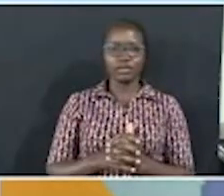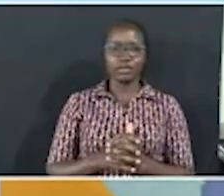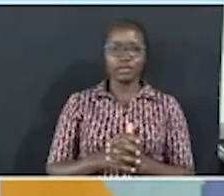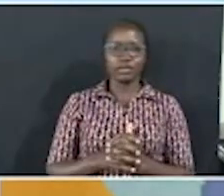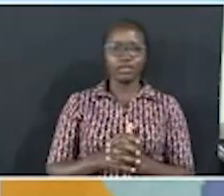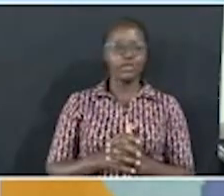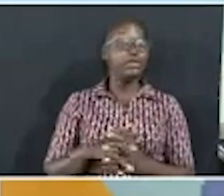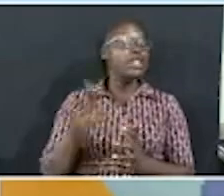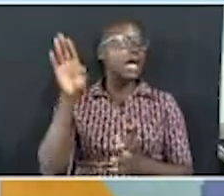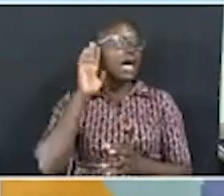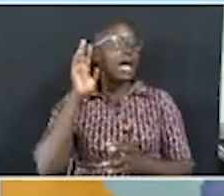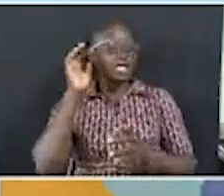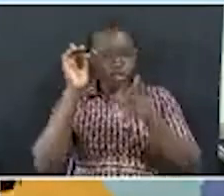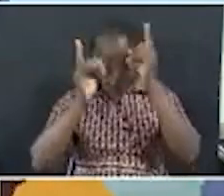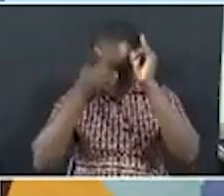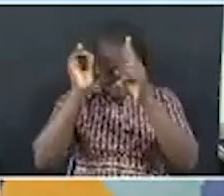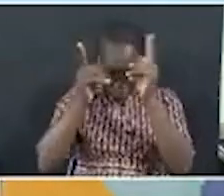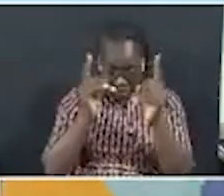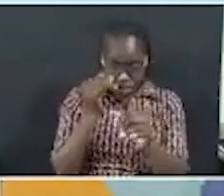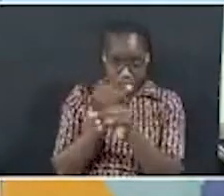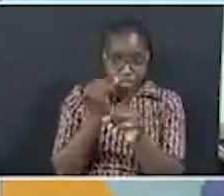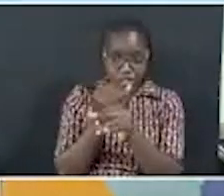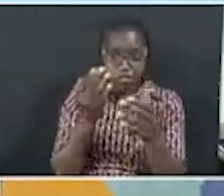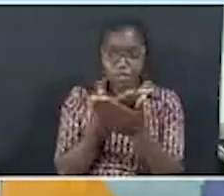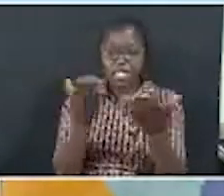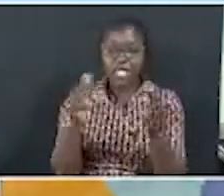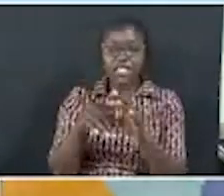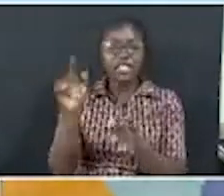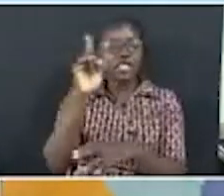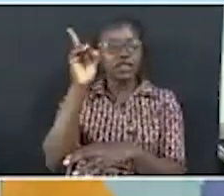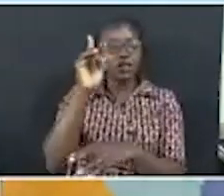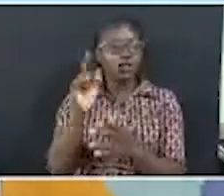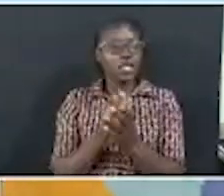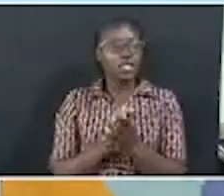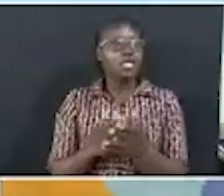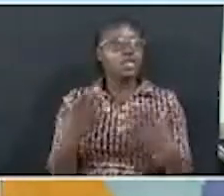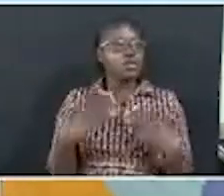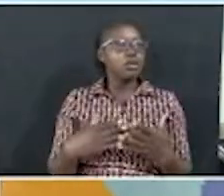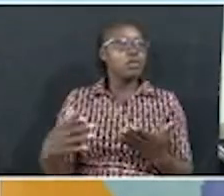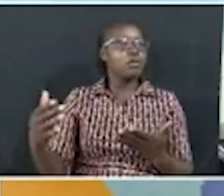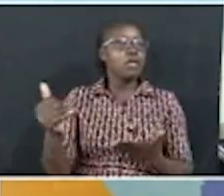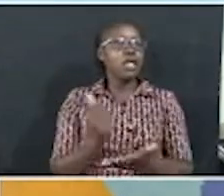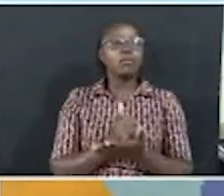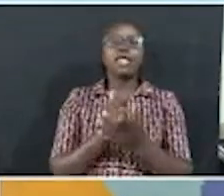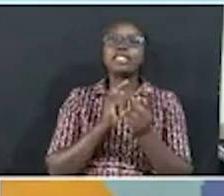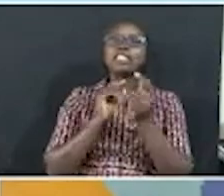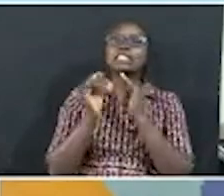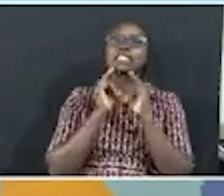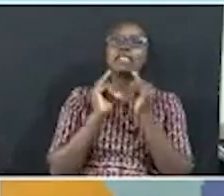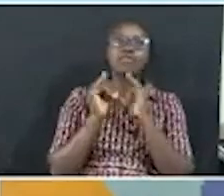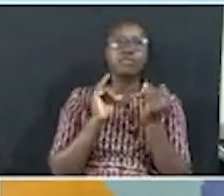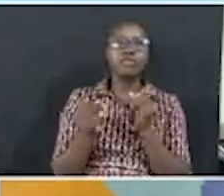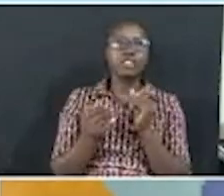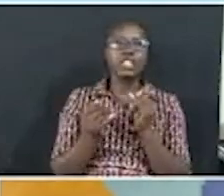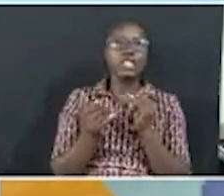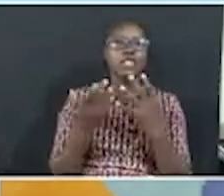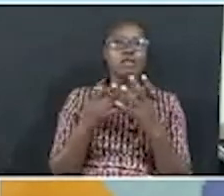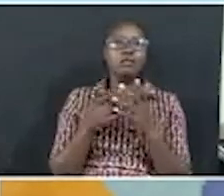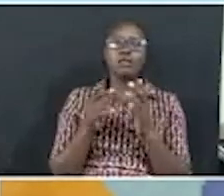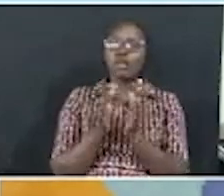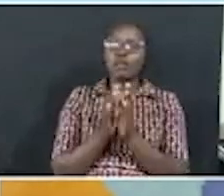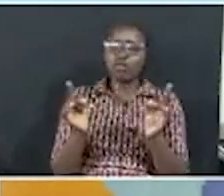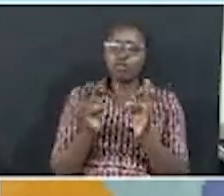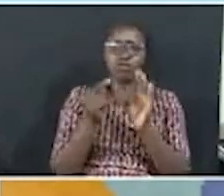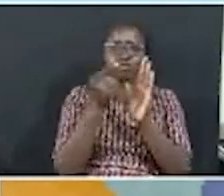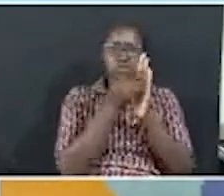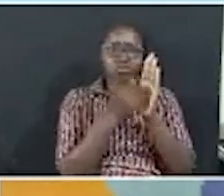I heard rumors that there are jobs available in Nairobi and people are being interviewed and people have been